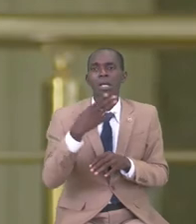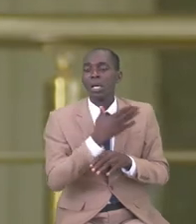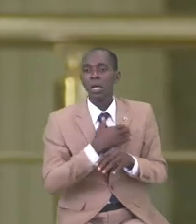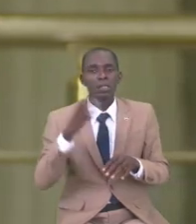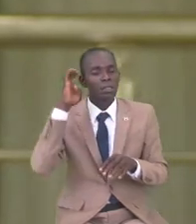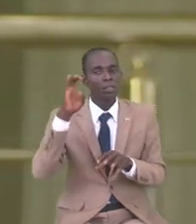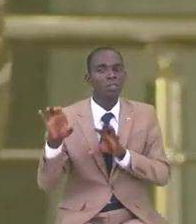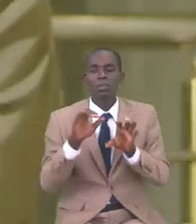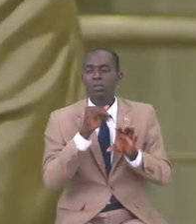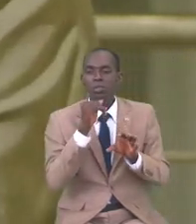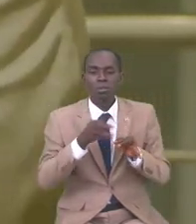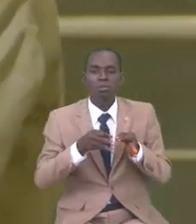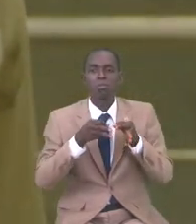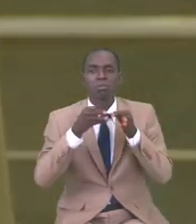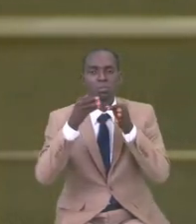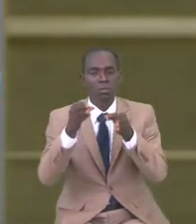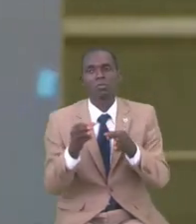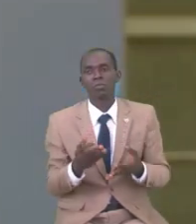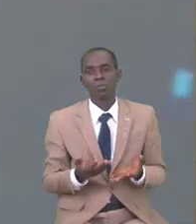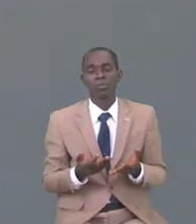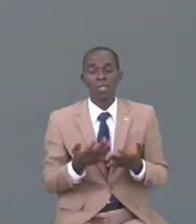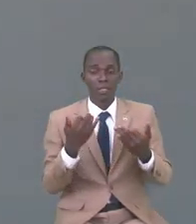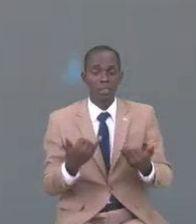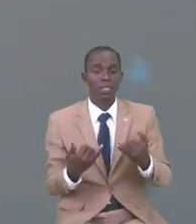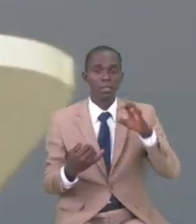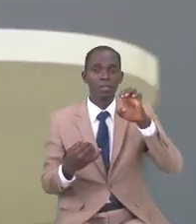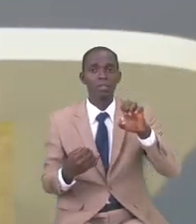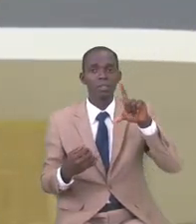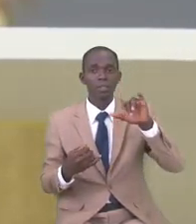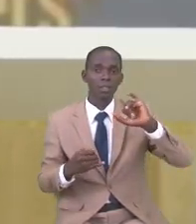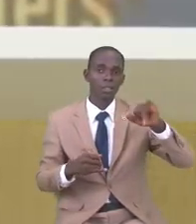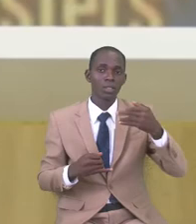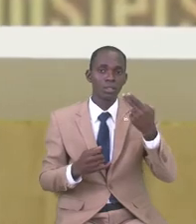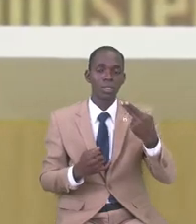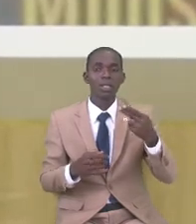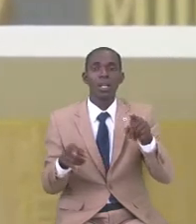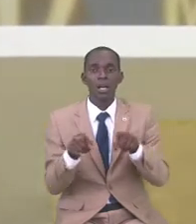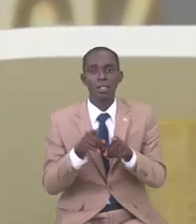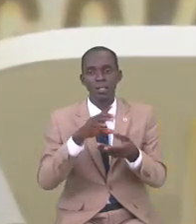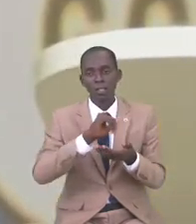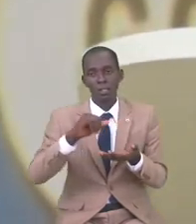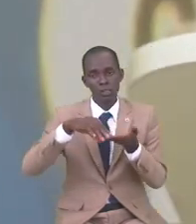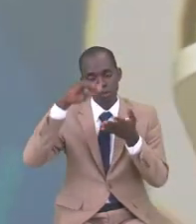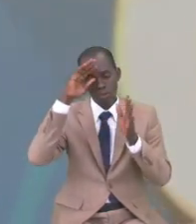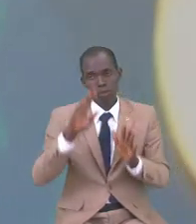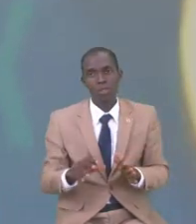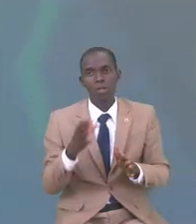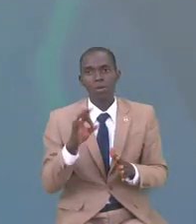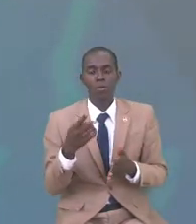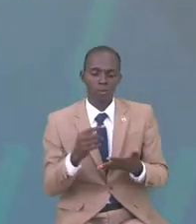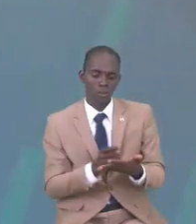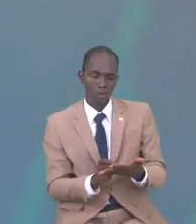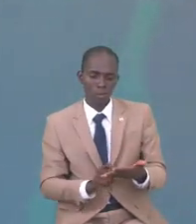hesitate. Now, Elijah, as a student of the writings of